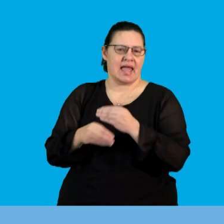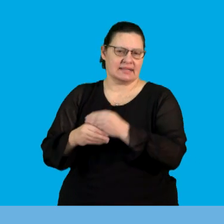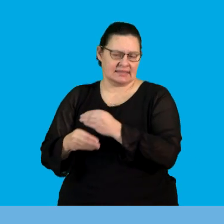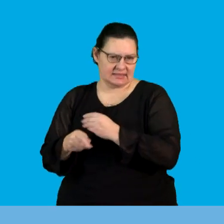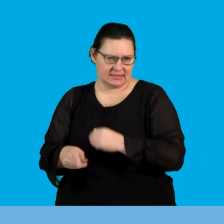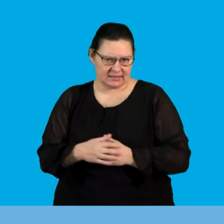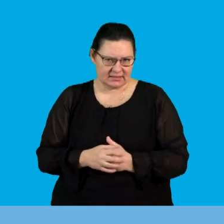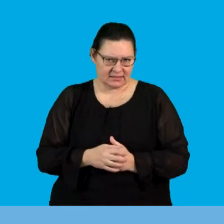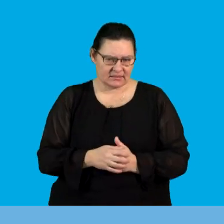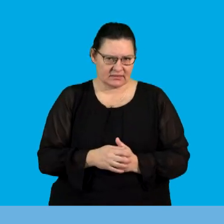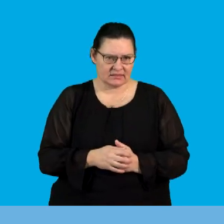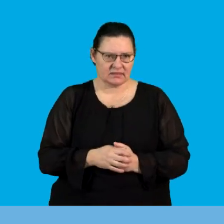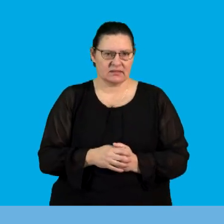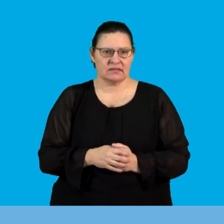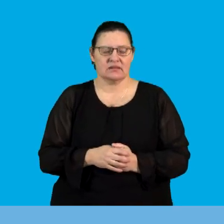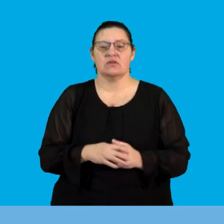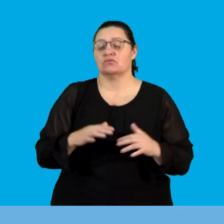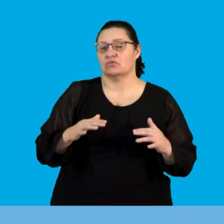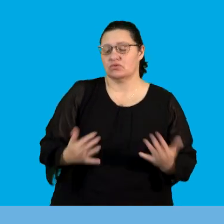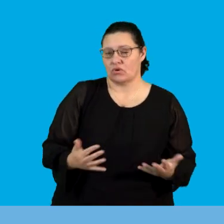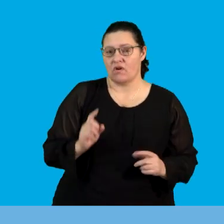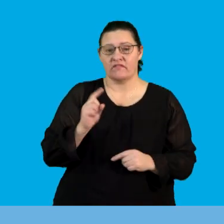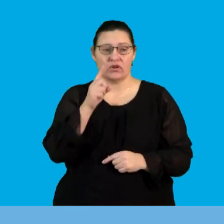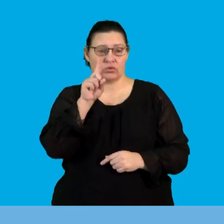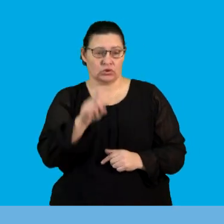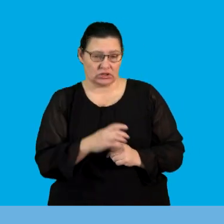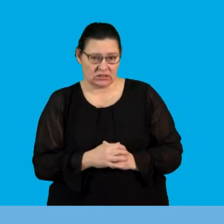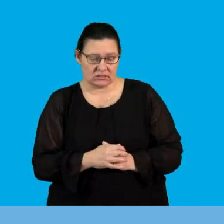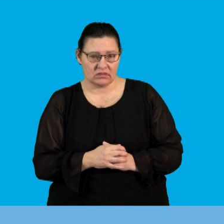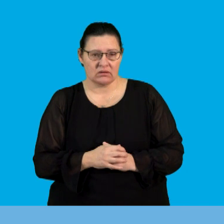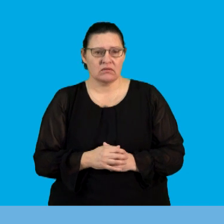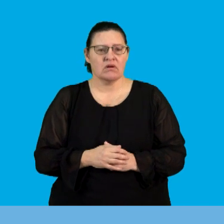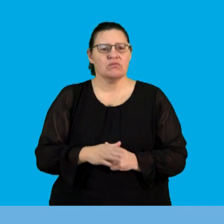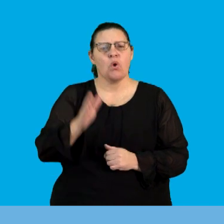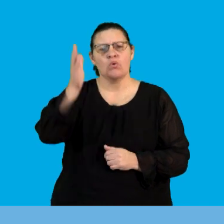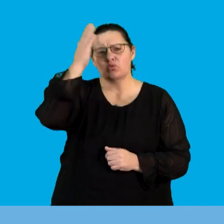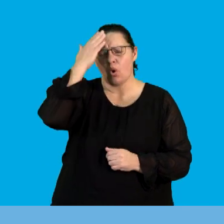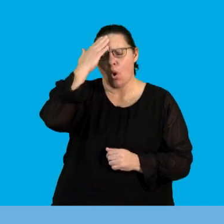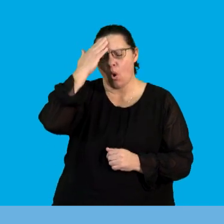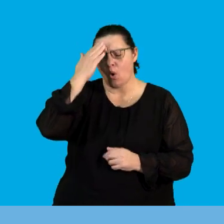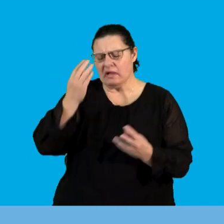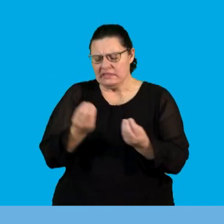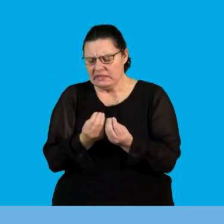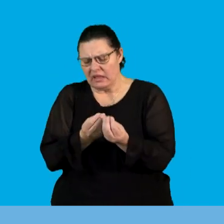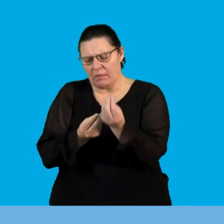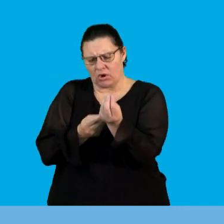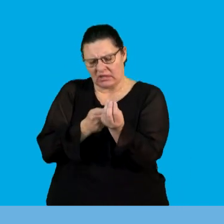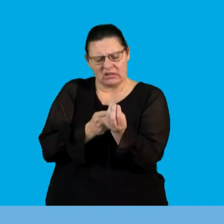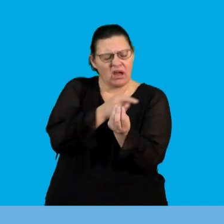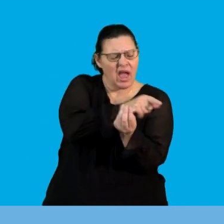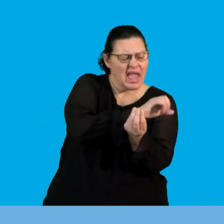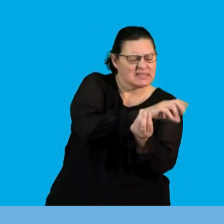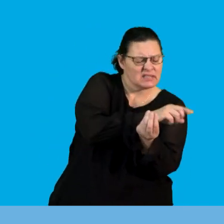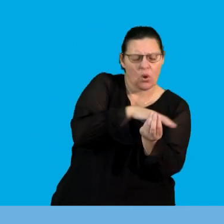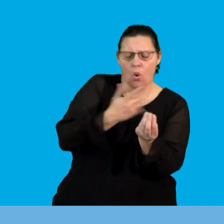to write the word on the line below. So first question is, to know if something is an acid or a